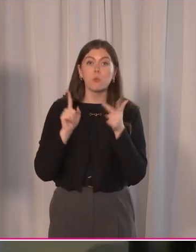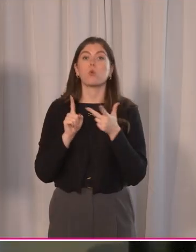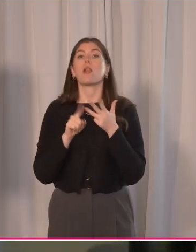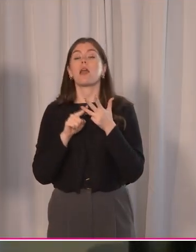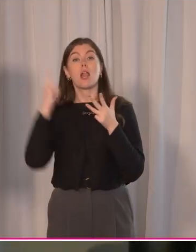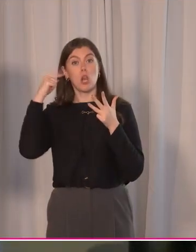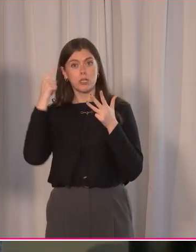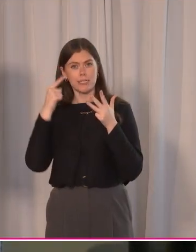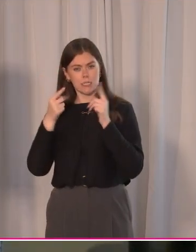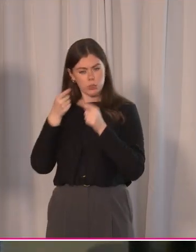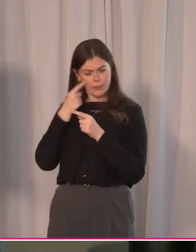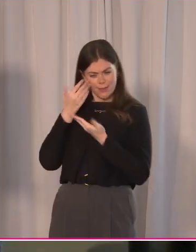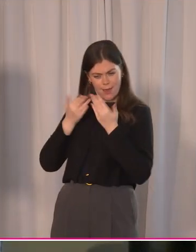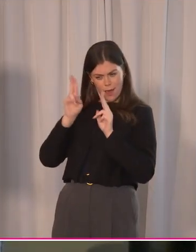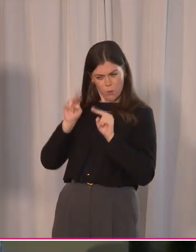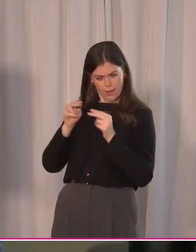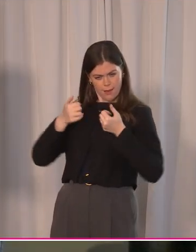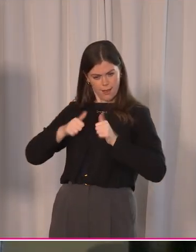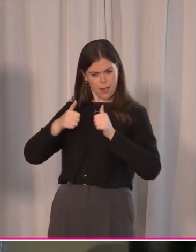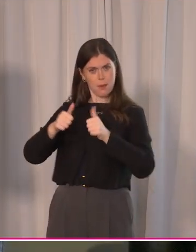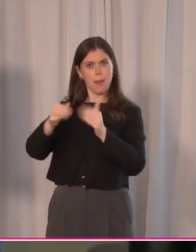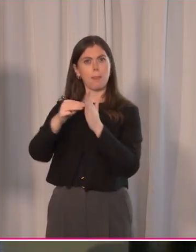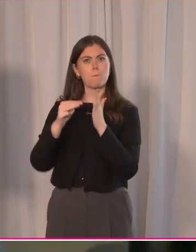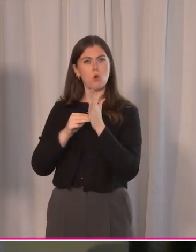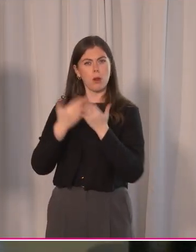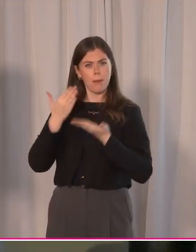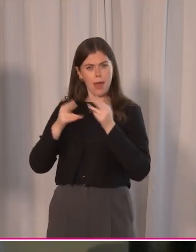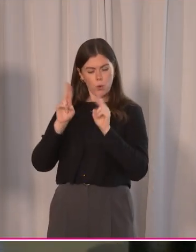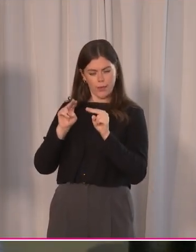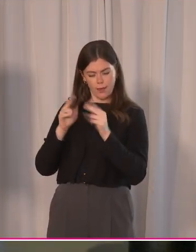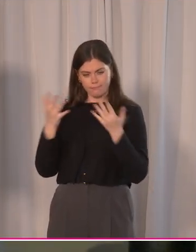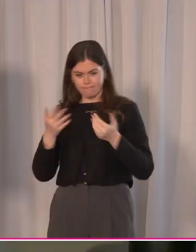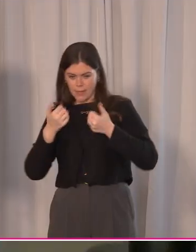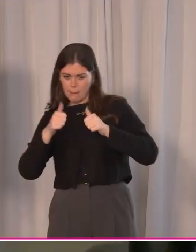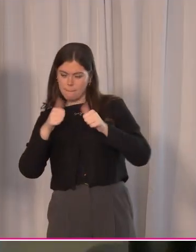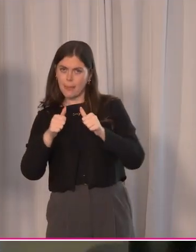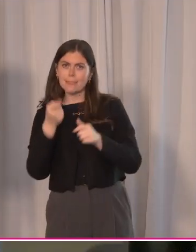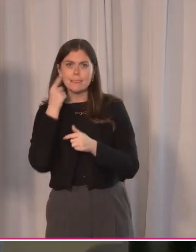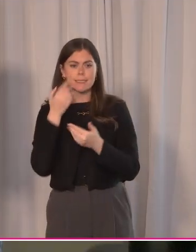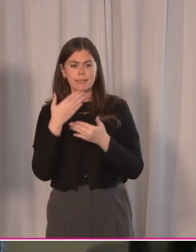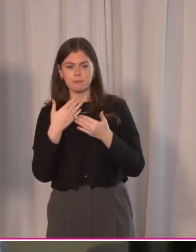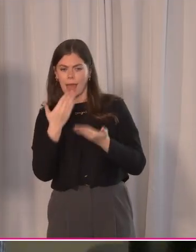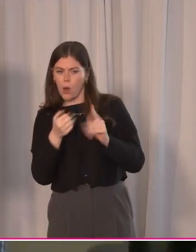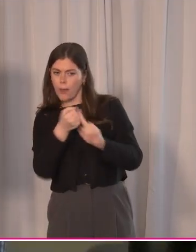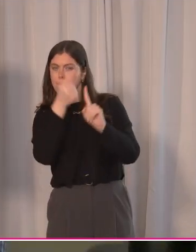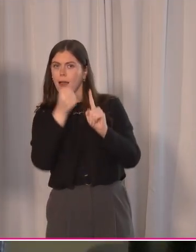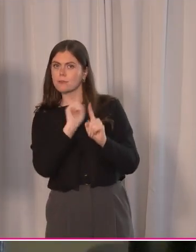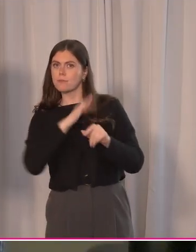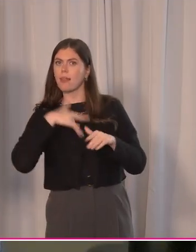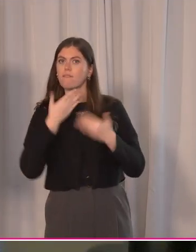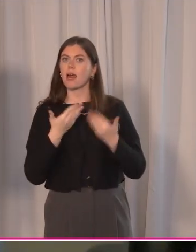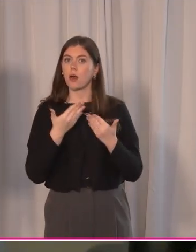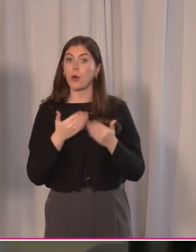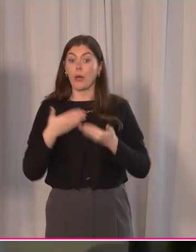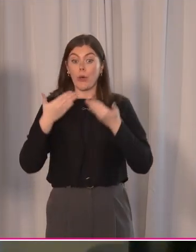can actually implement the programme that they told us and look at its impact. So we are